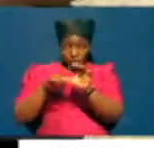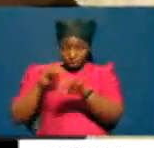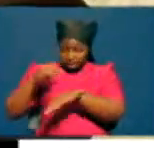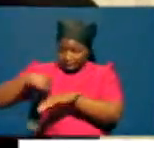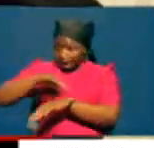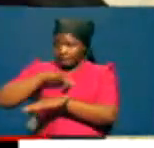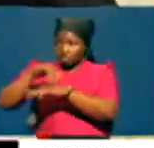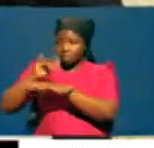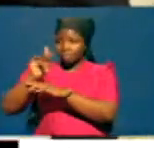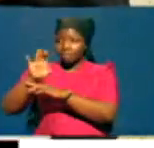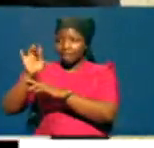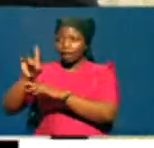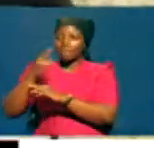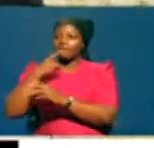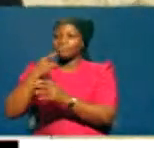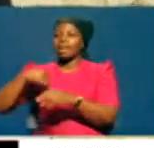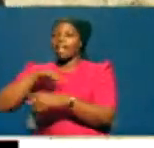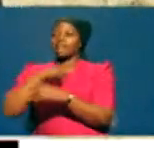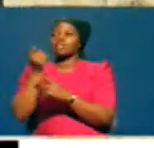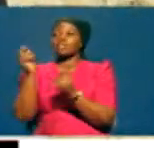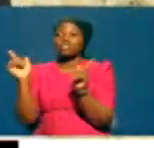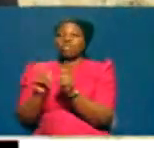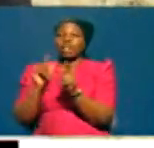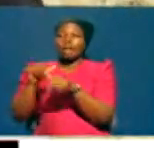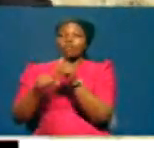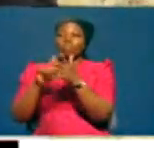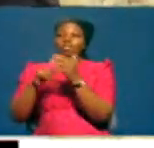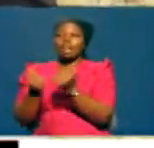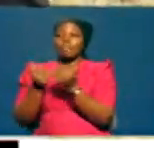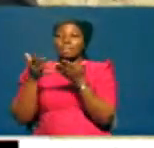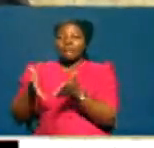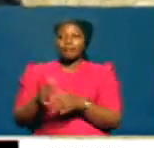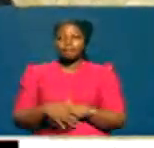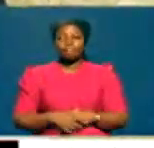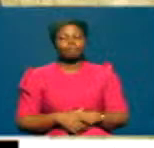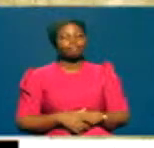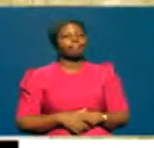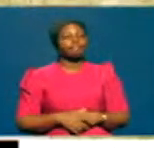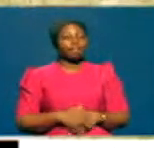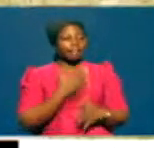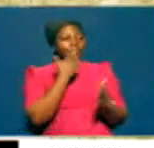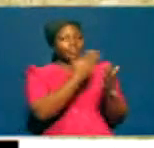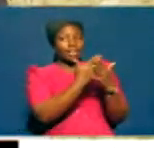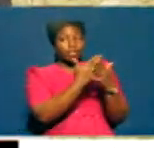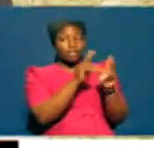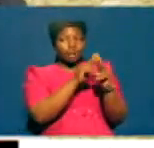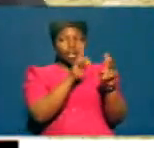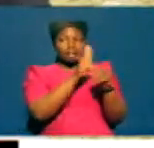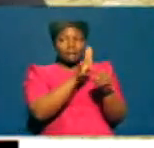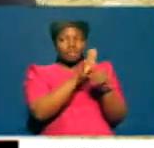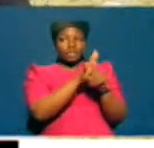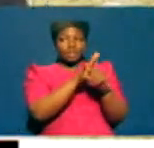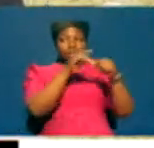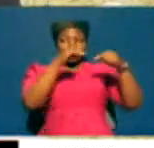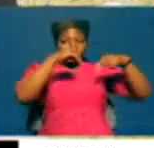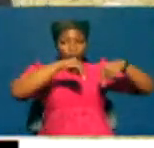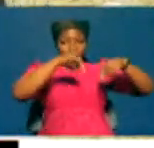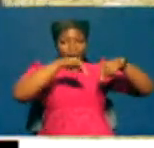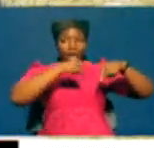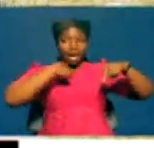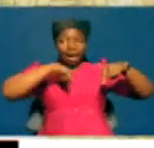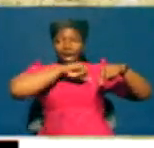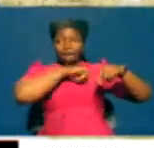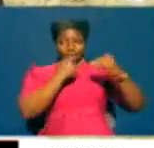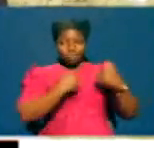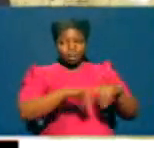Just tell us a little bit about what is happening here. I'll just hold it. Okay, thank you so much. So today we are trying to increase